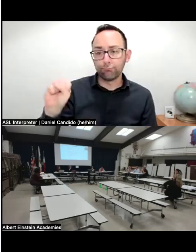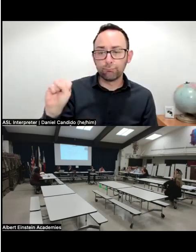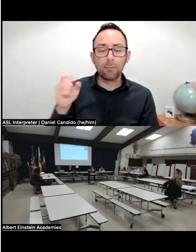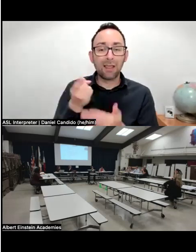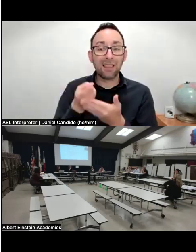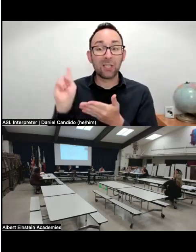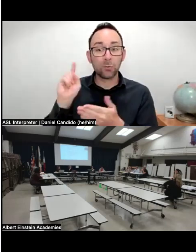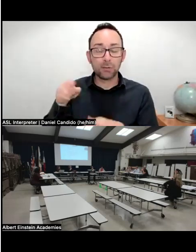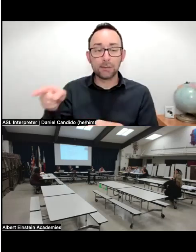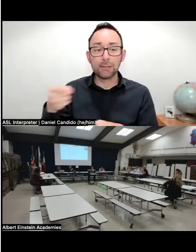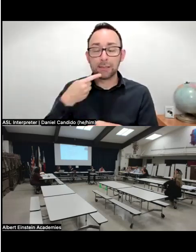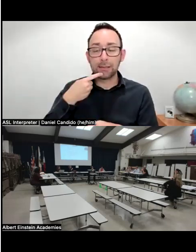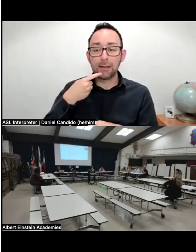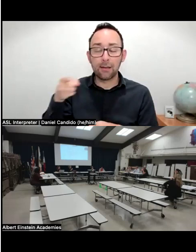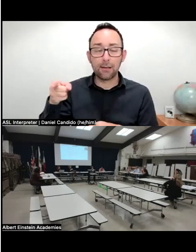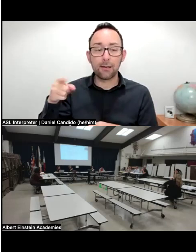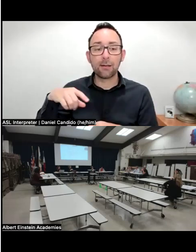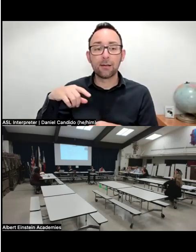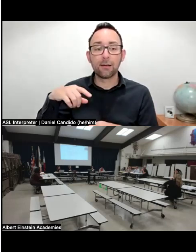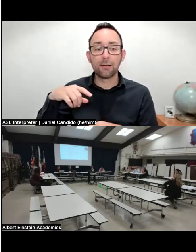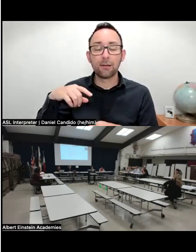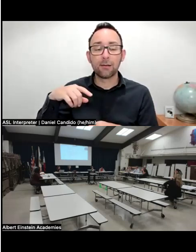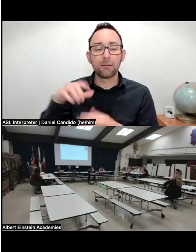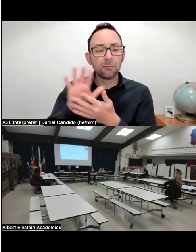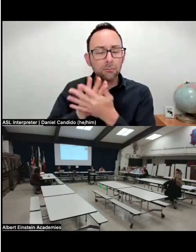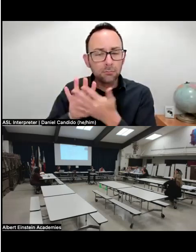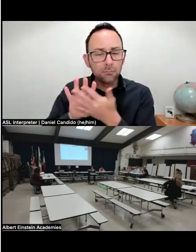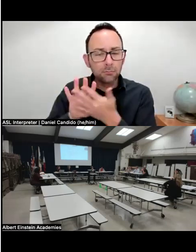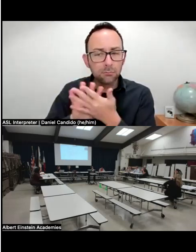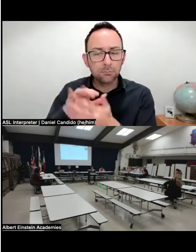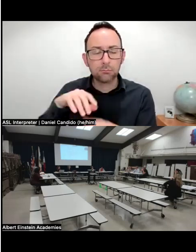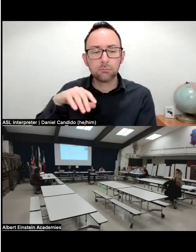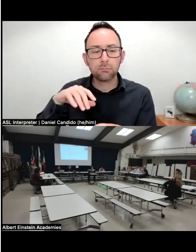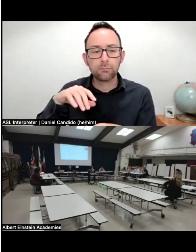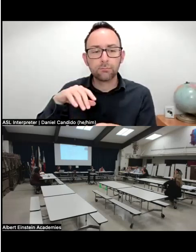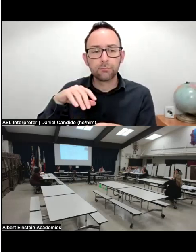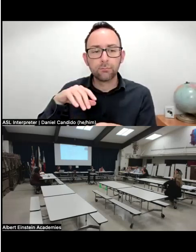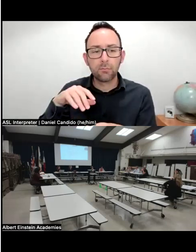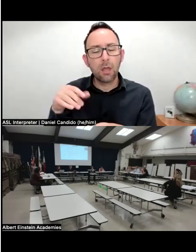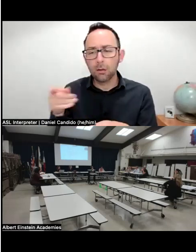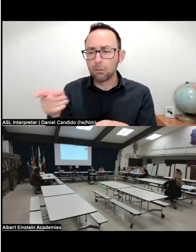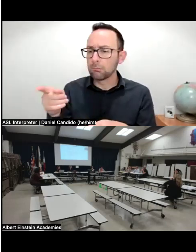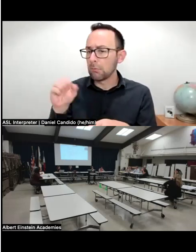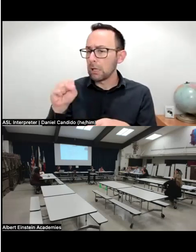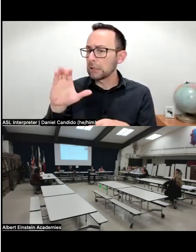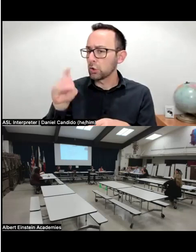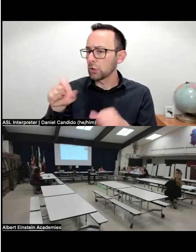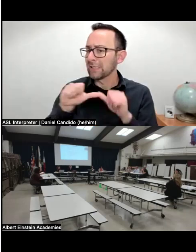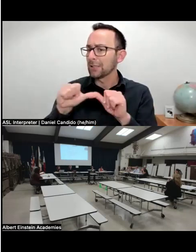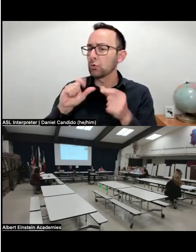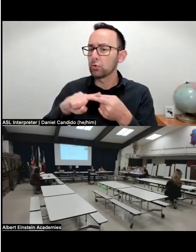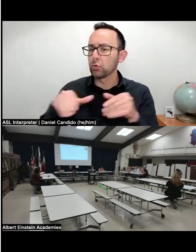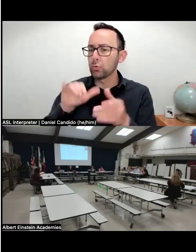that kind of really aligning with DLAC and SSC, continuing to do that. So that was great.